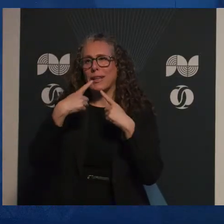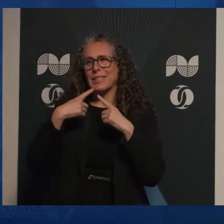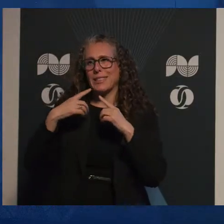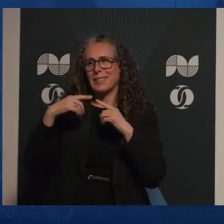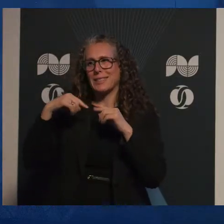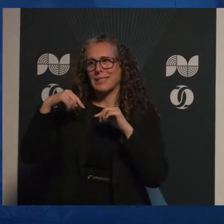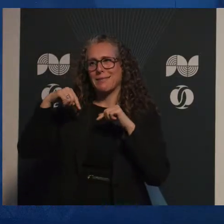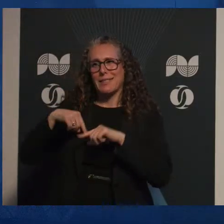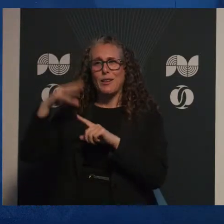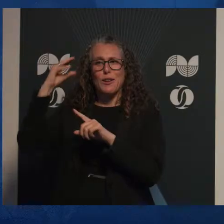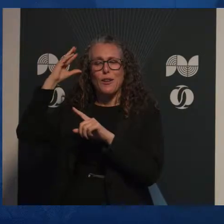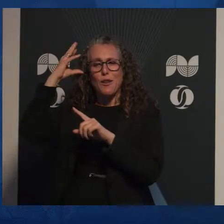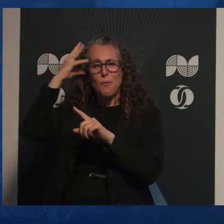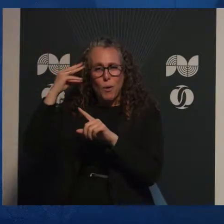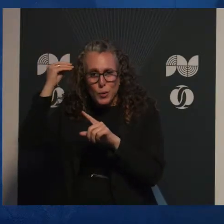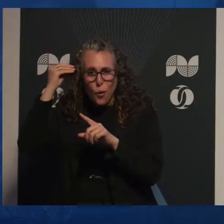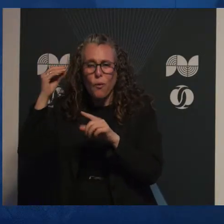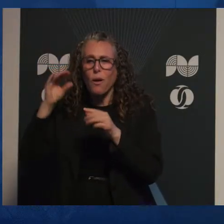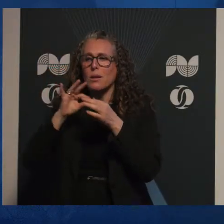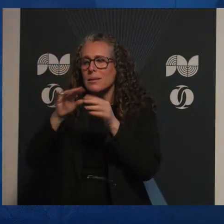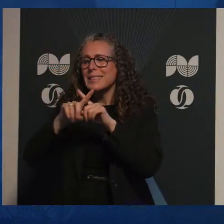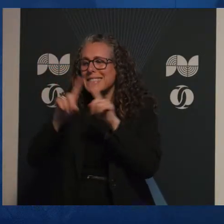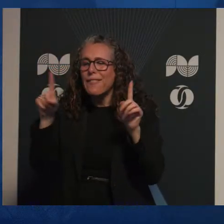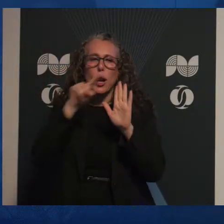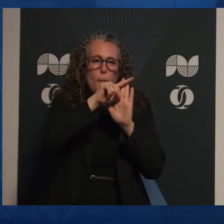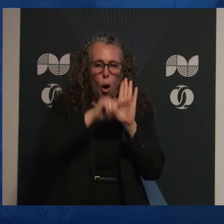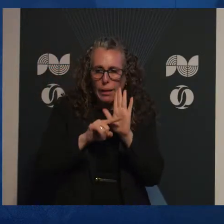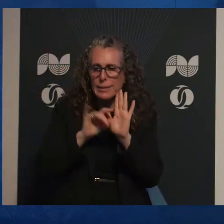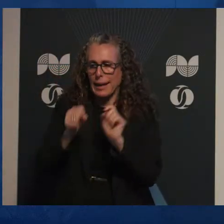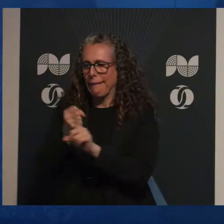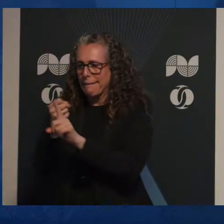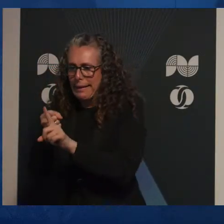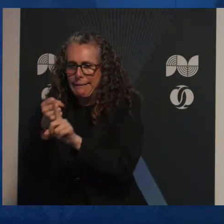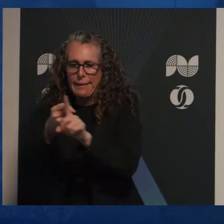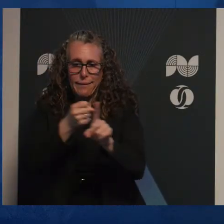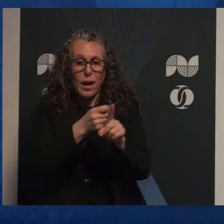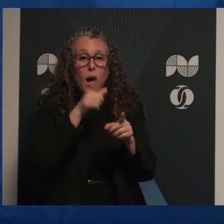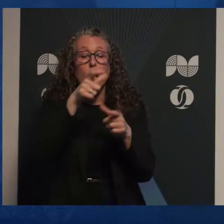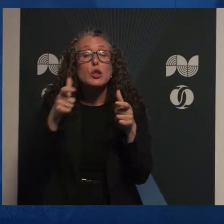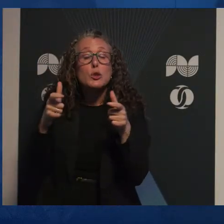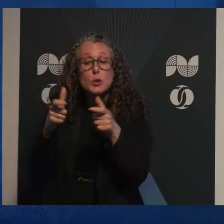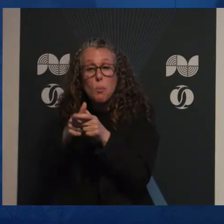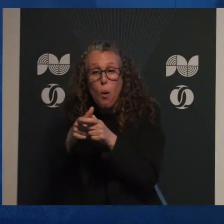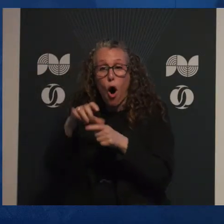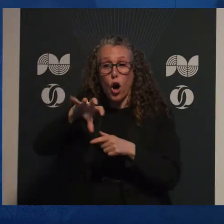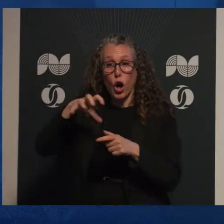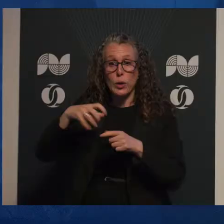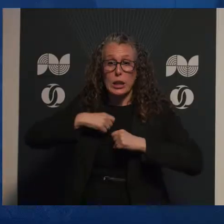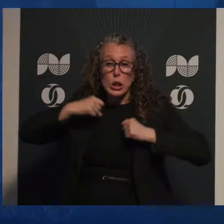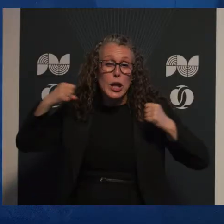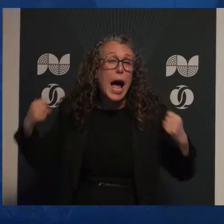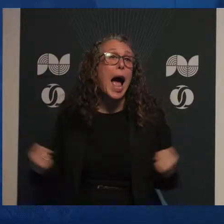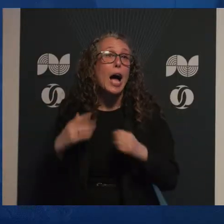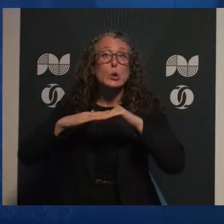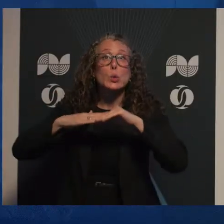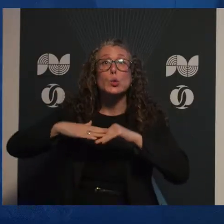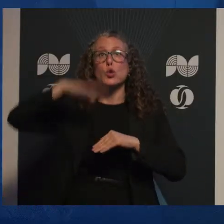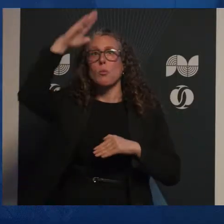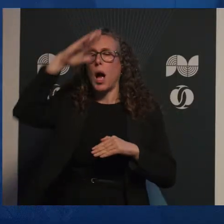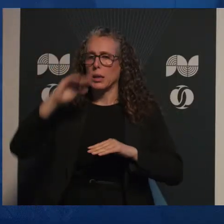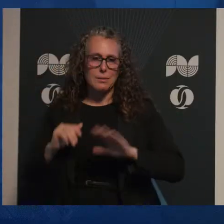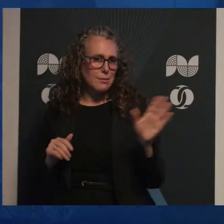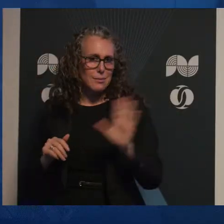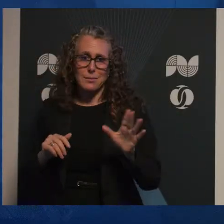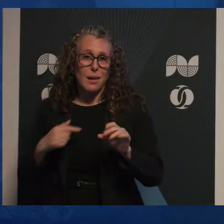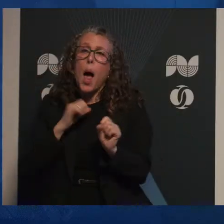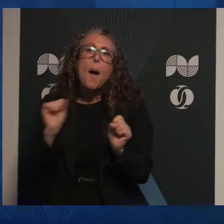curated economic policy to develop certain economic sectors, I think for smaller countries, less is more, because we cannot be about